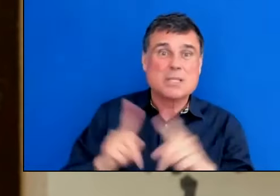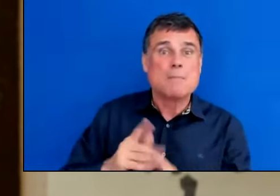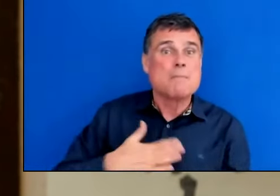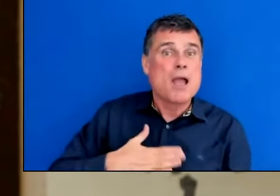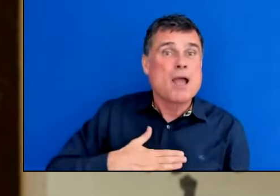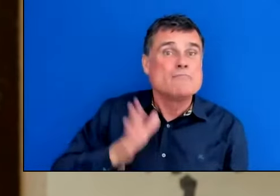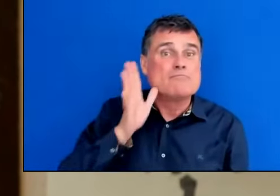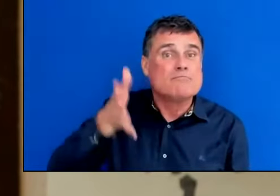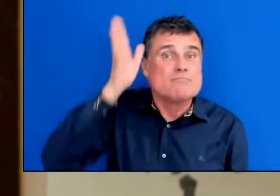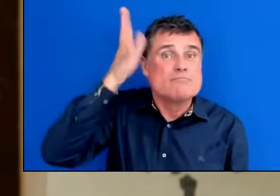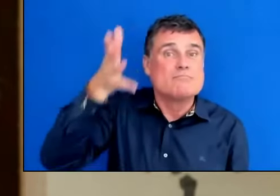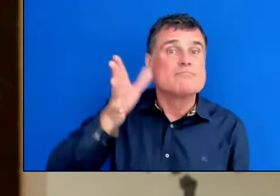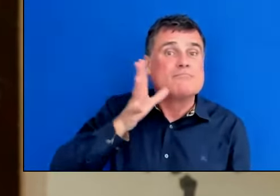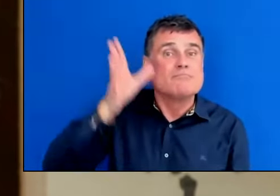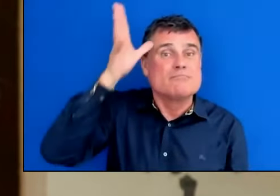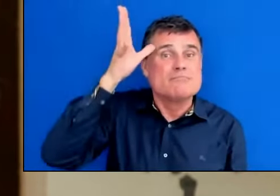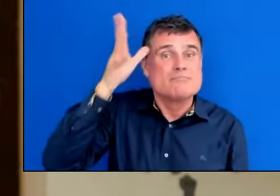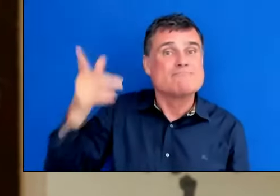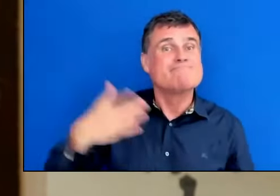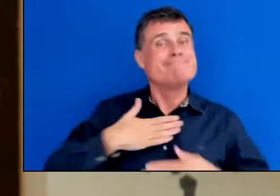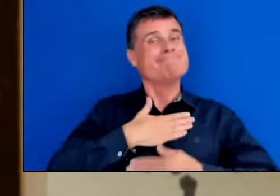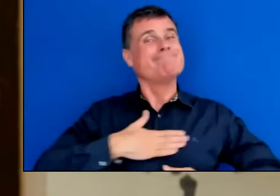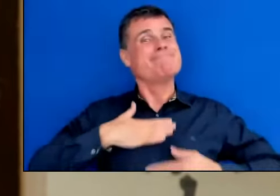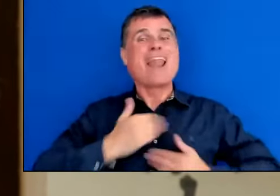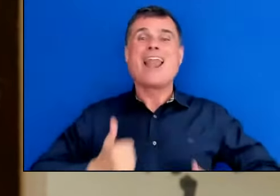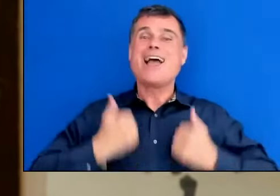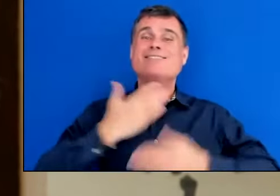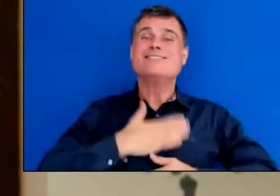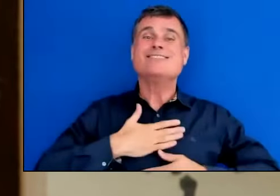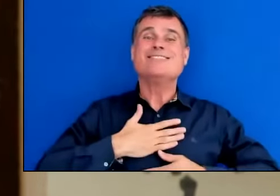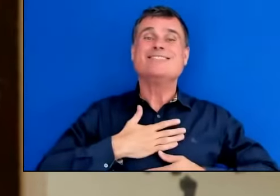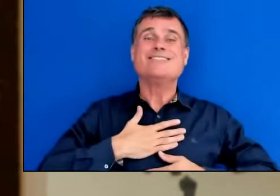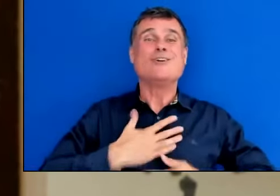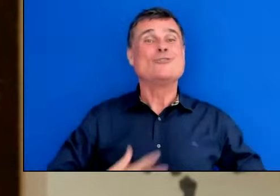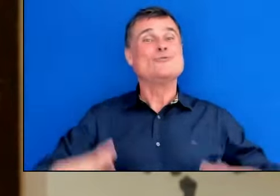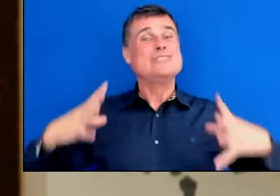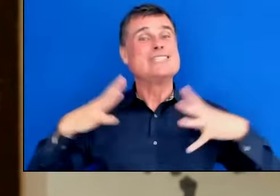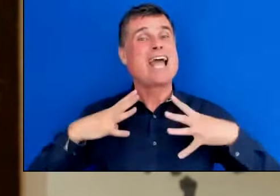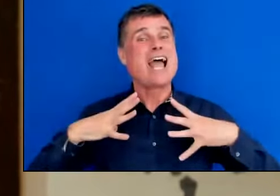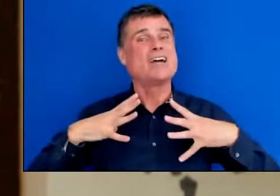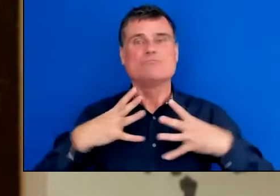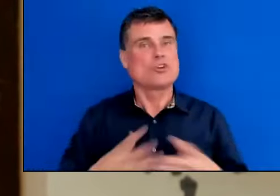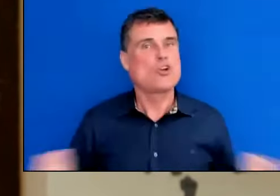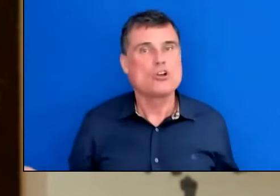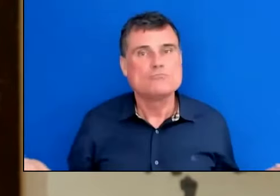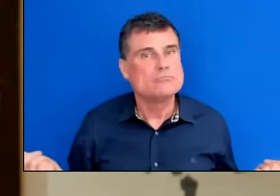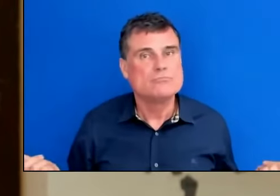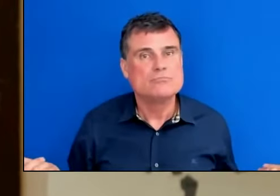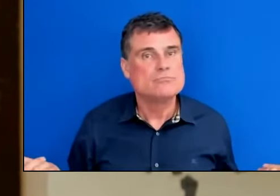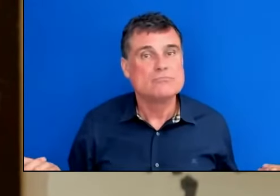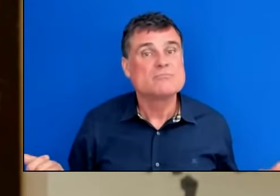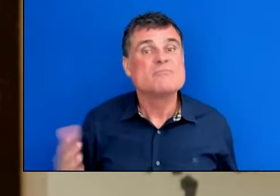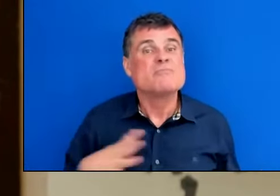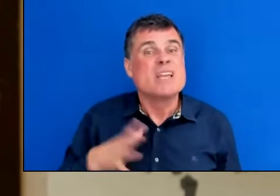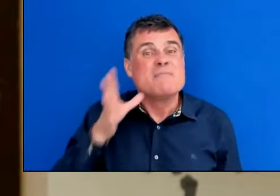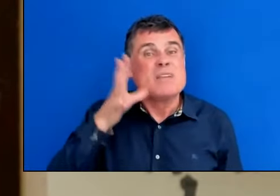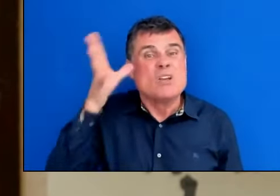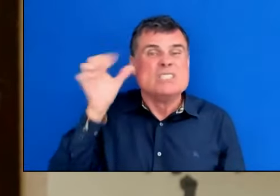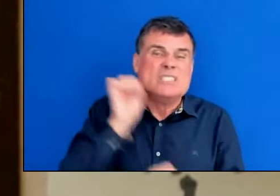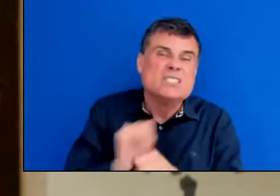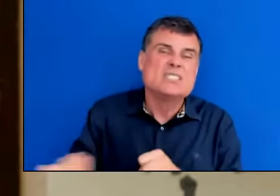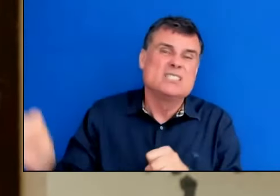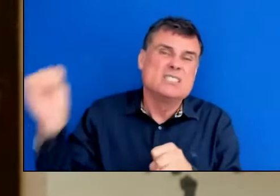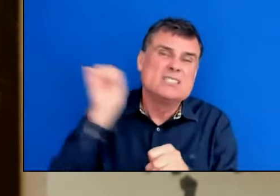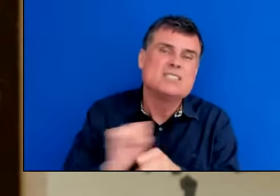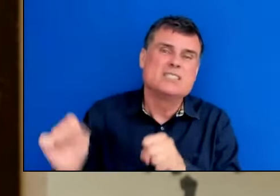grandparents, lost their enjoyment of a retirement for which they worked a